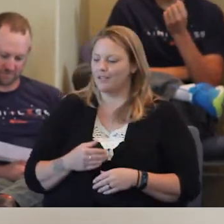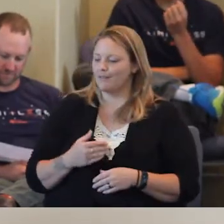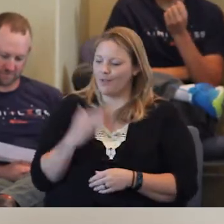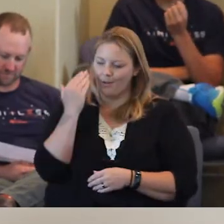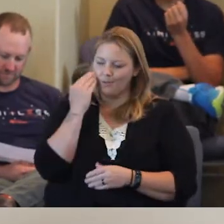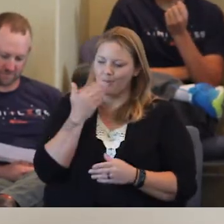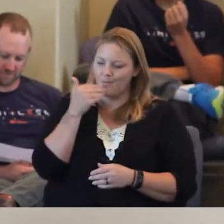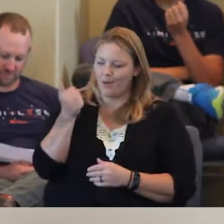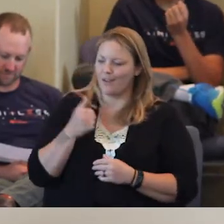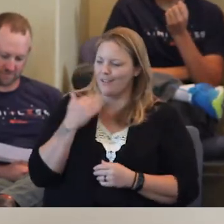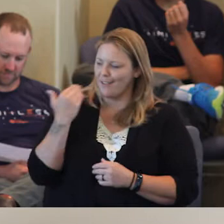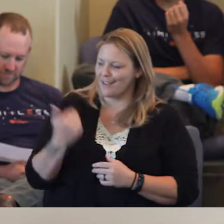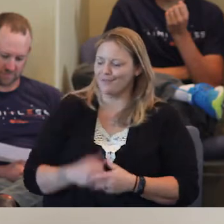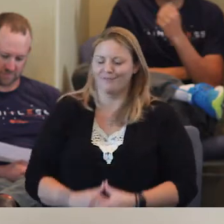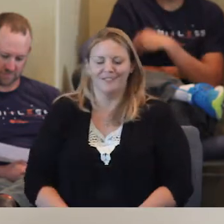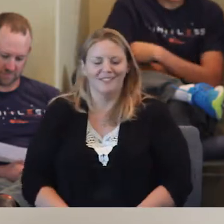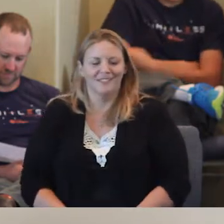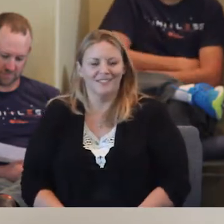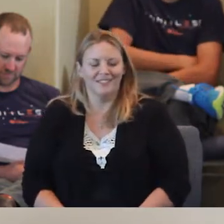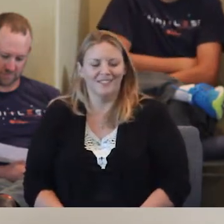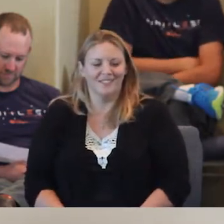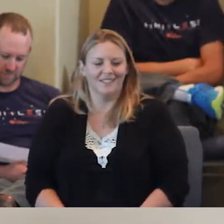awesome hanging out with you.